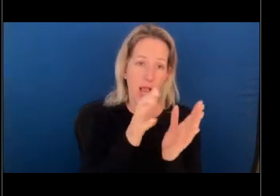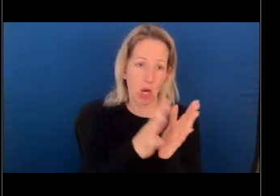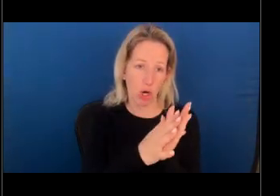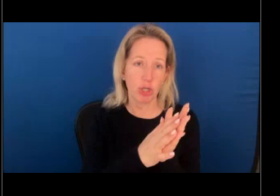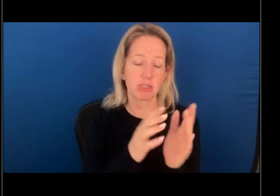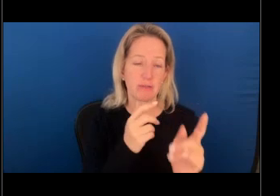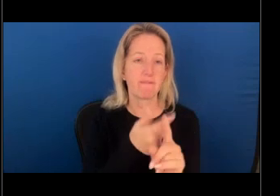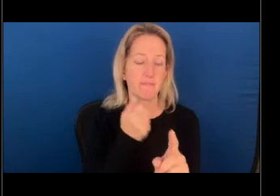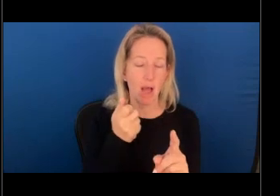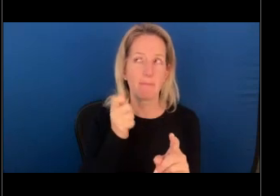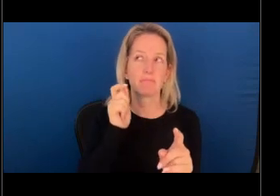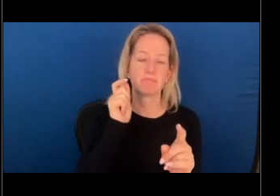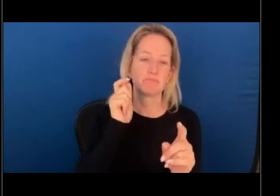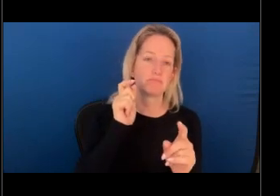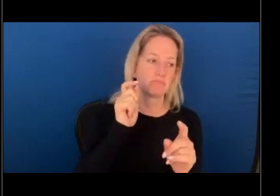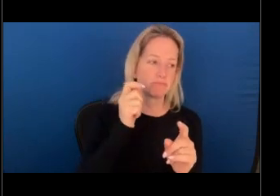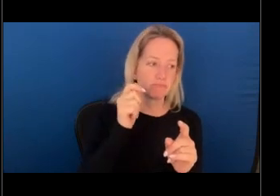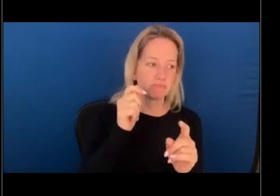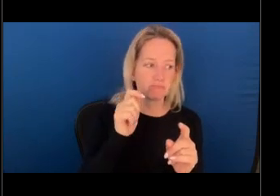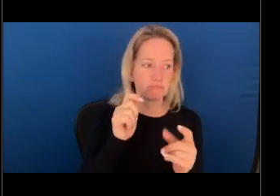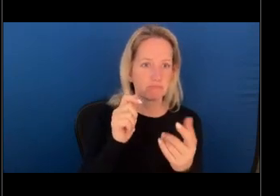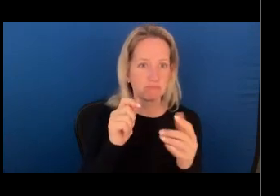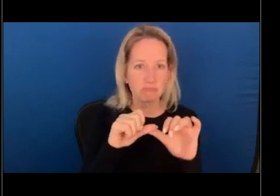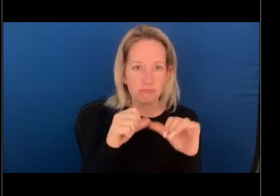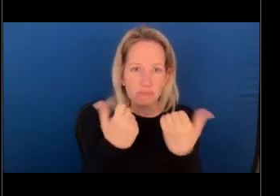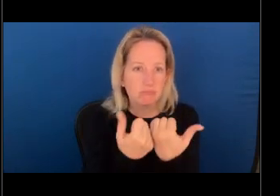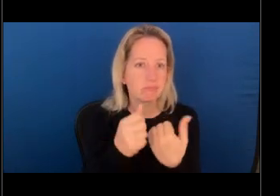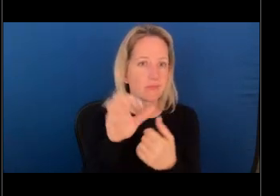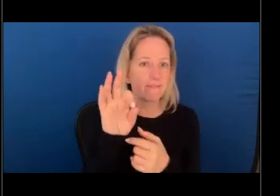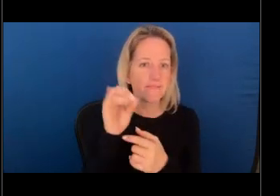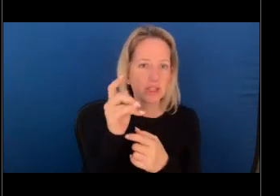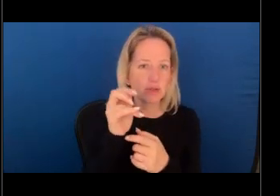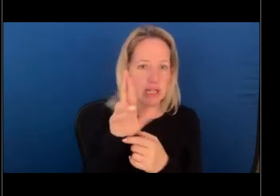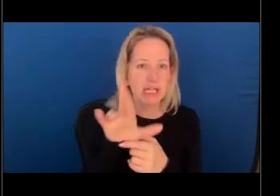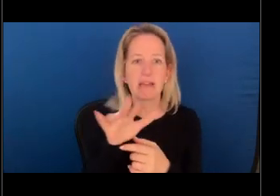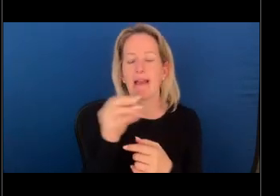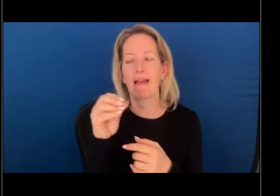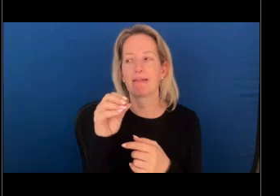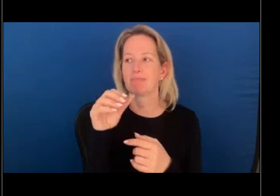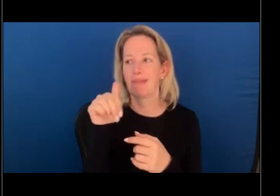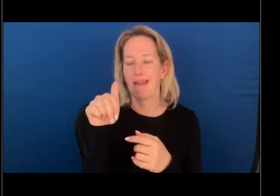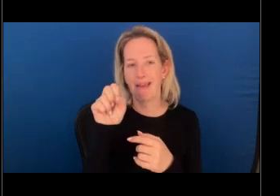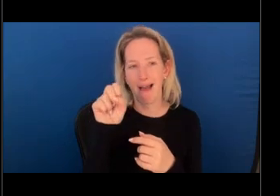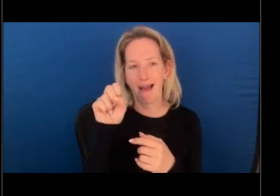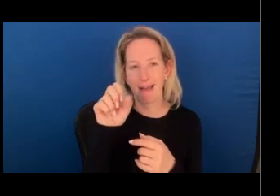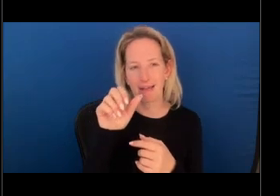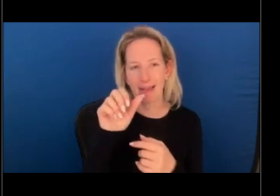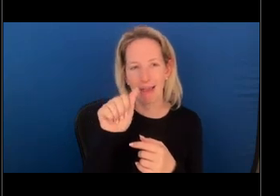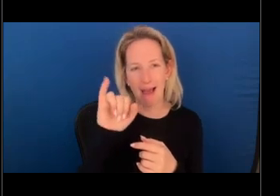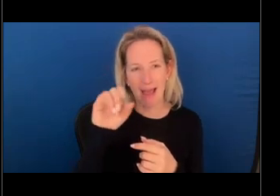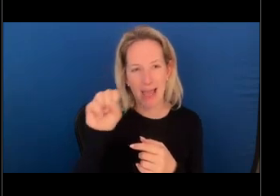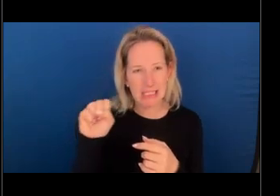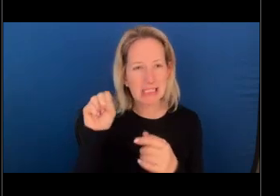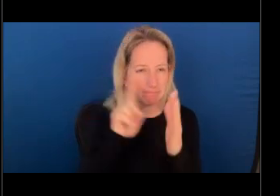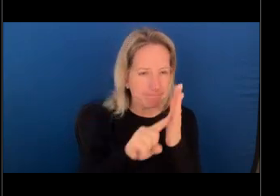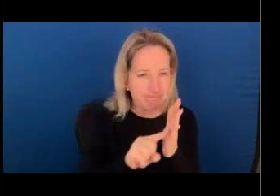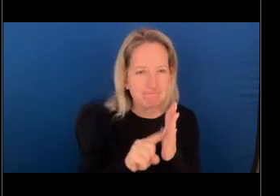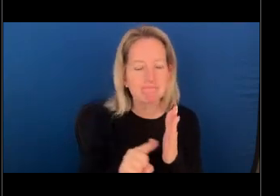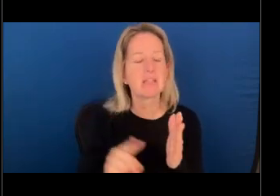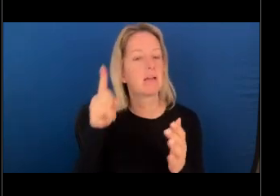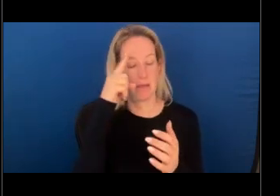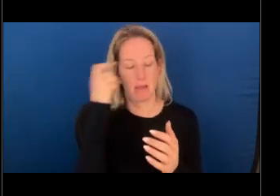the fisheries, and maybe somebody going back in and doing a bit of an AIS dig into that, because